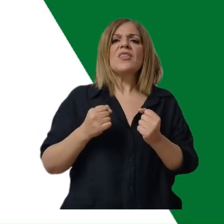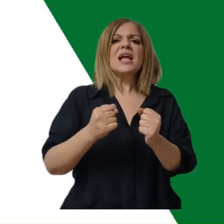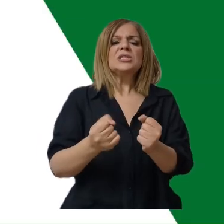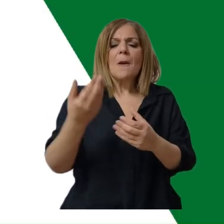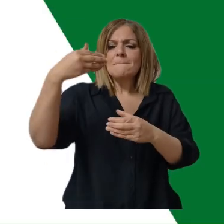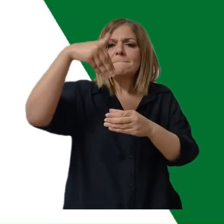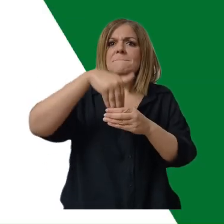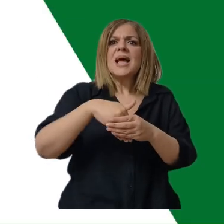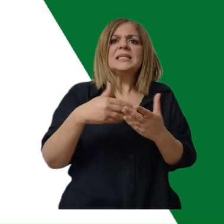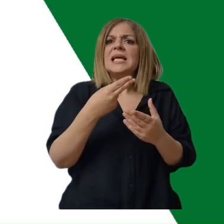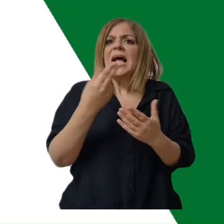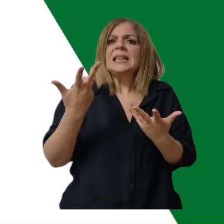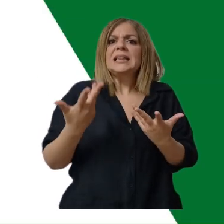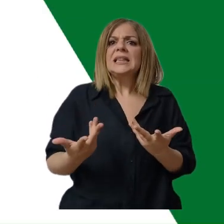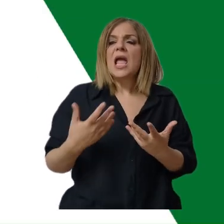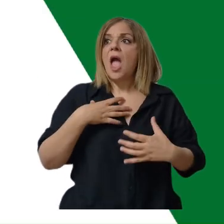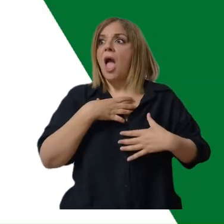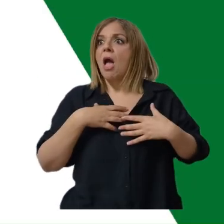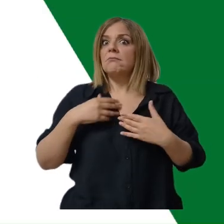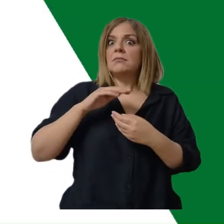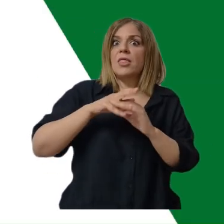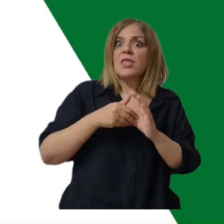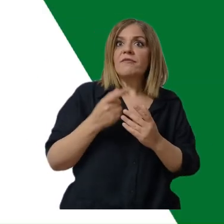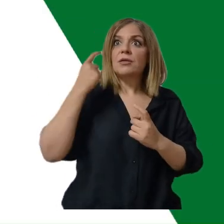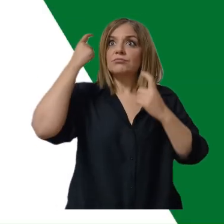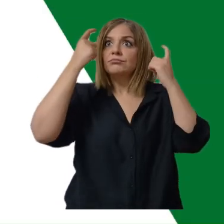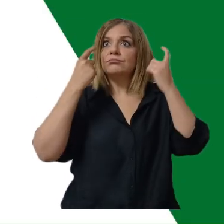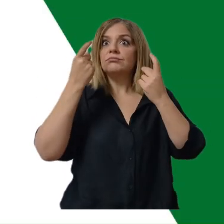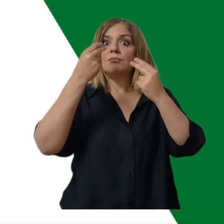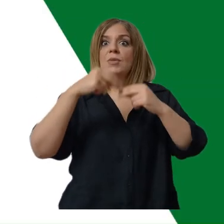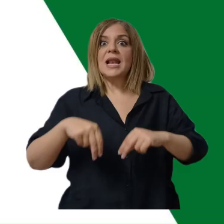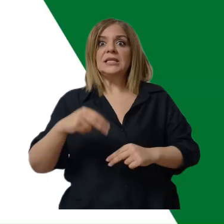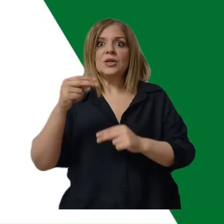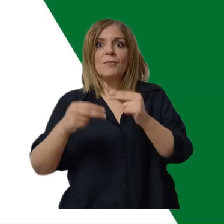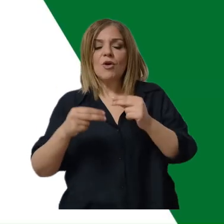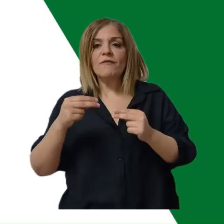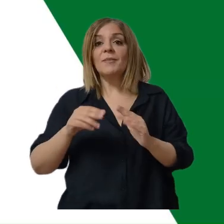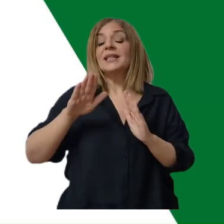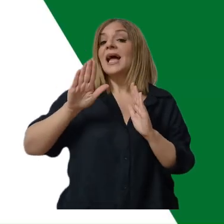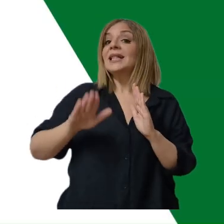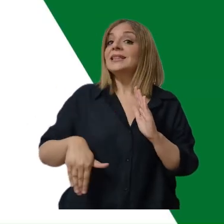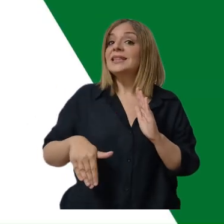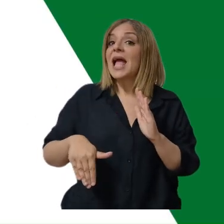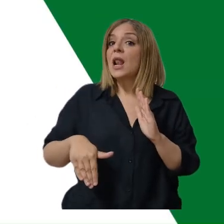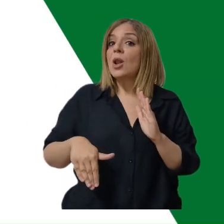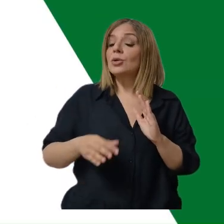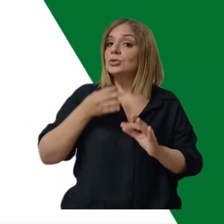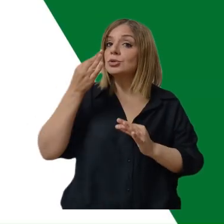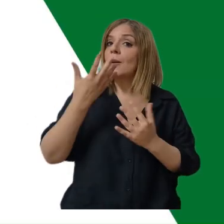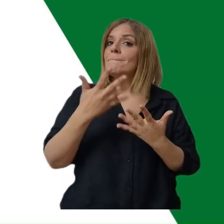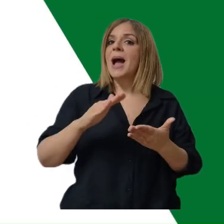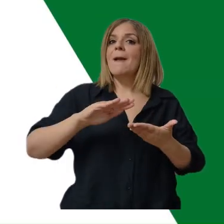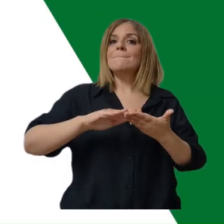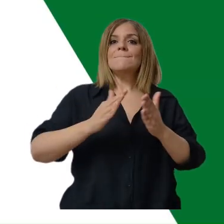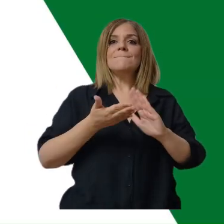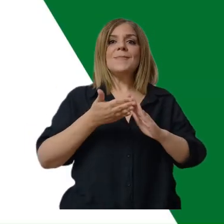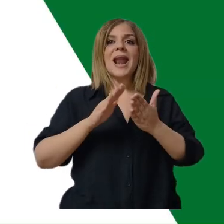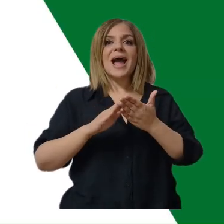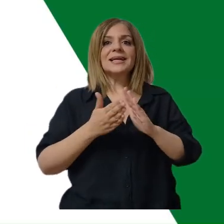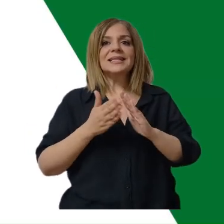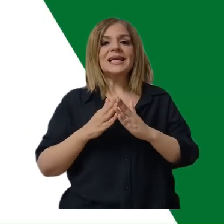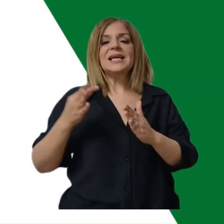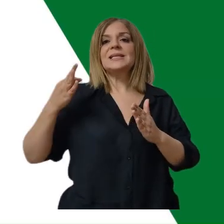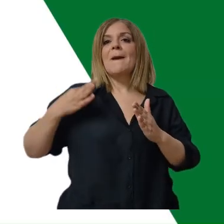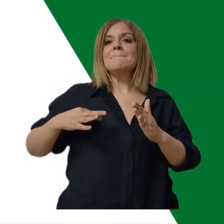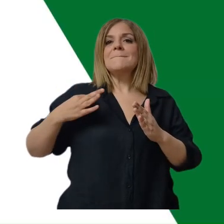as the environmental awareness, system thinking, and problem solving. And lastly, we saw some practical